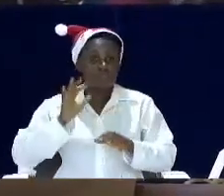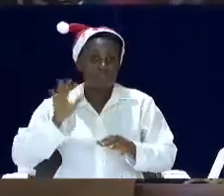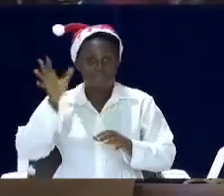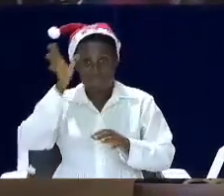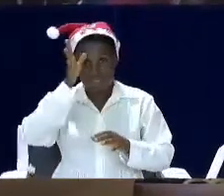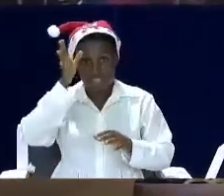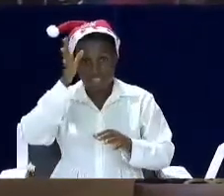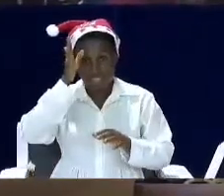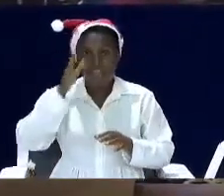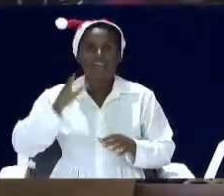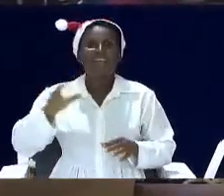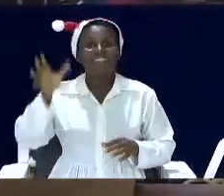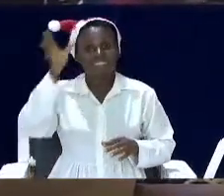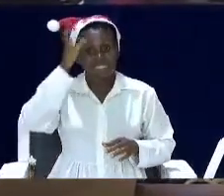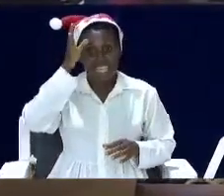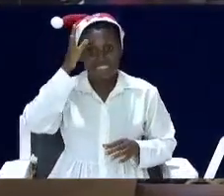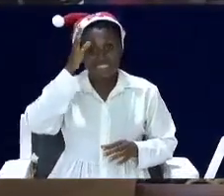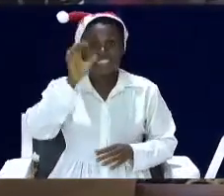Adeboye.